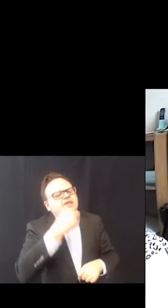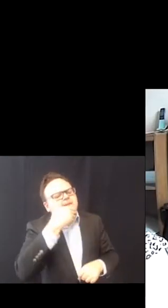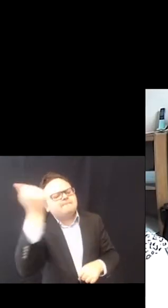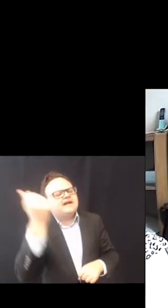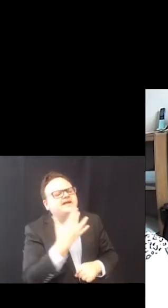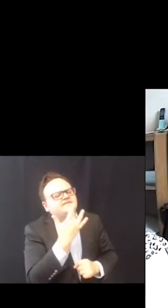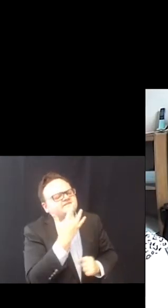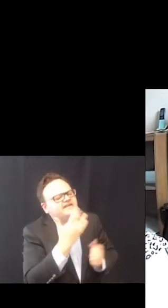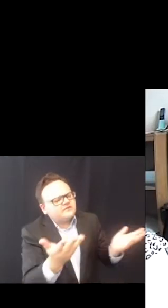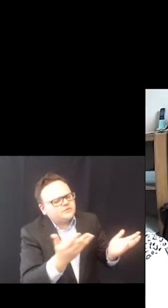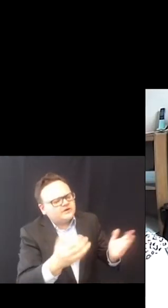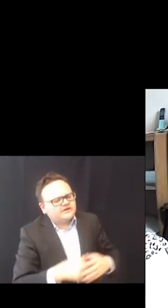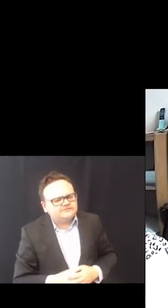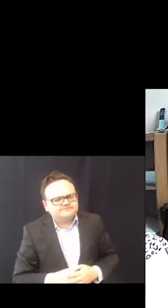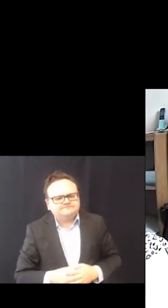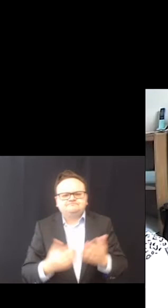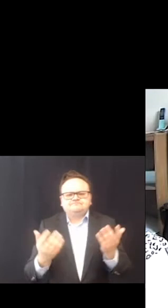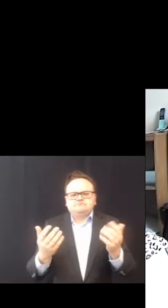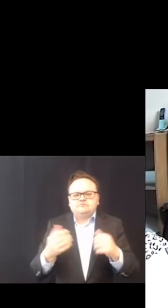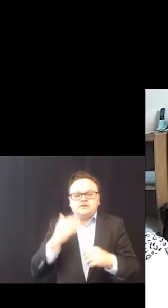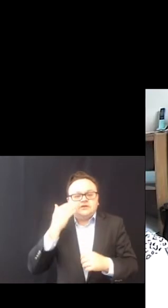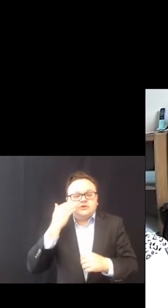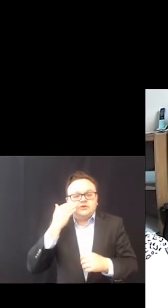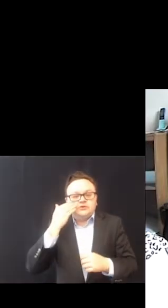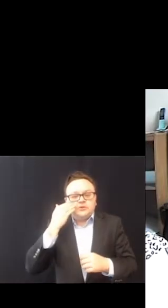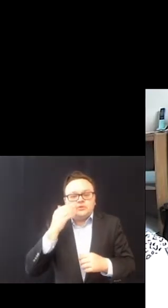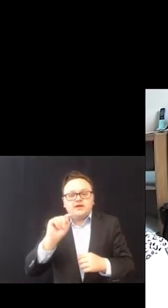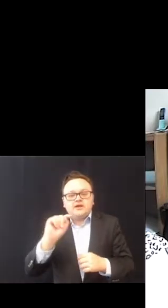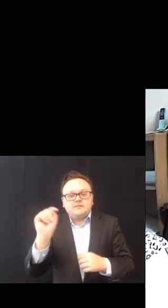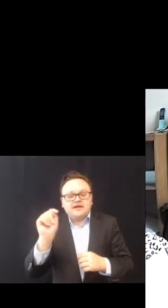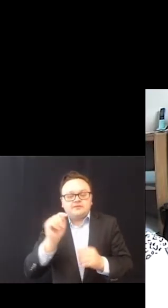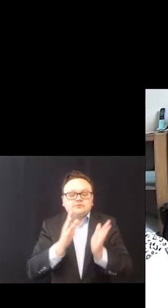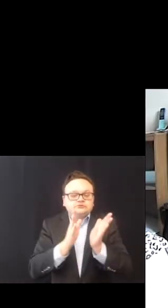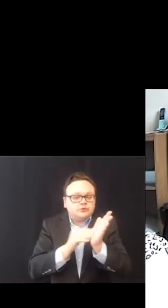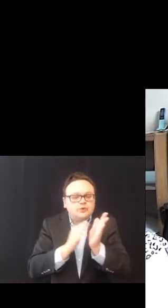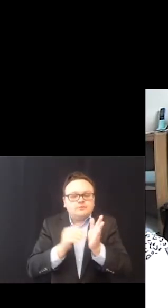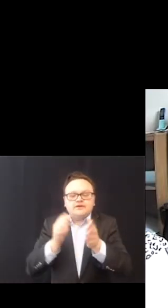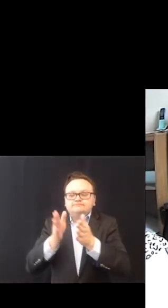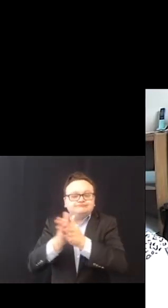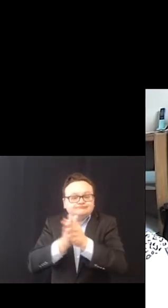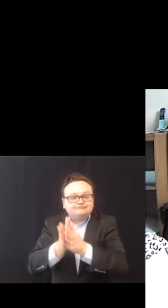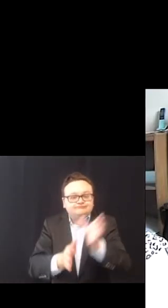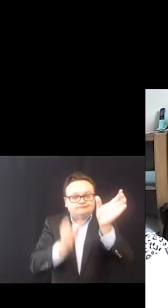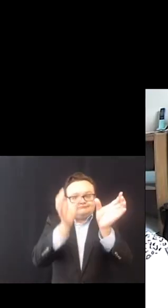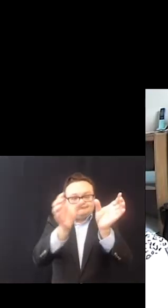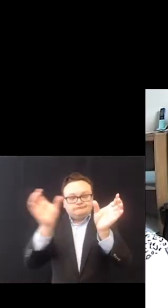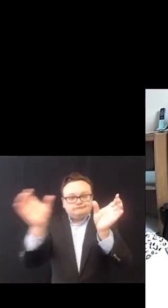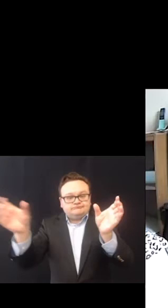Mm, Changing out the batteries in the soap dispensers and hand sanitizers, and helping out my